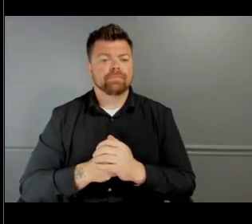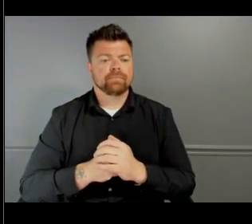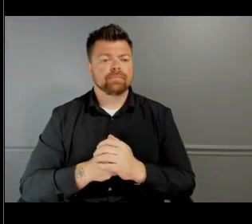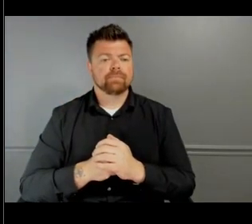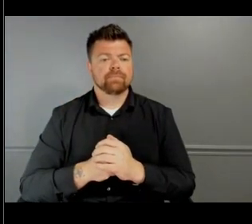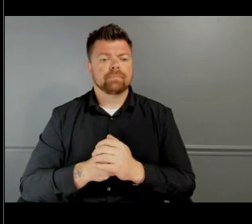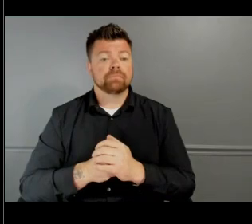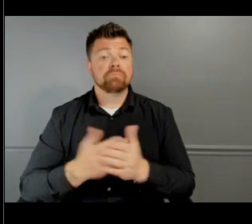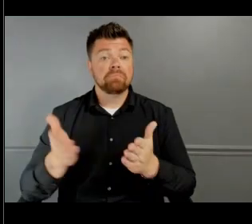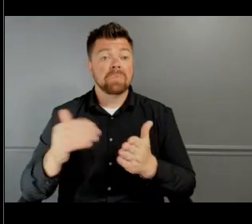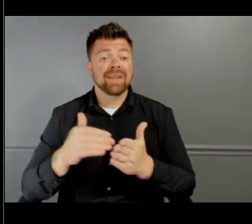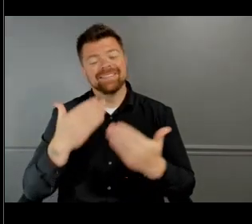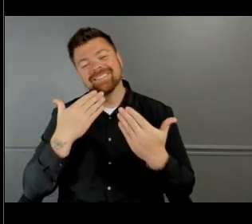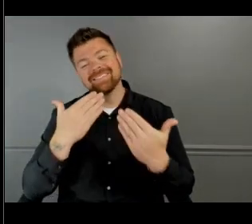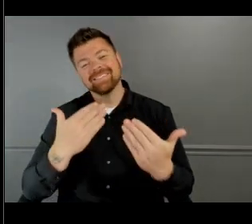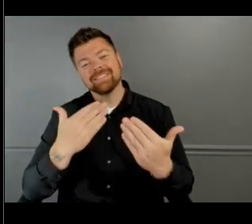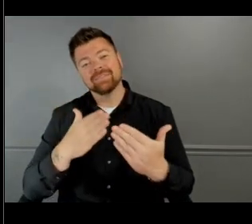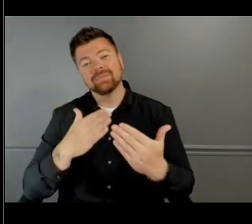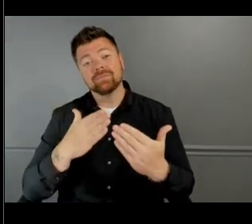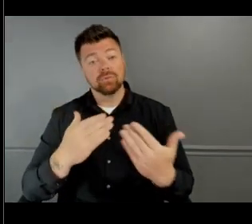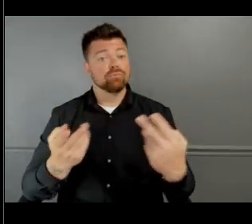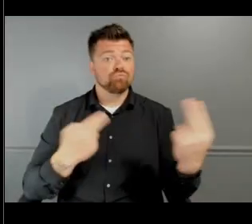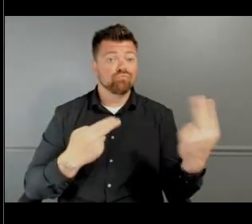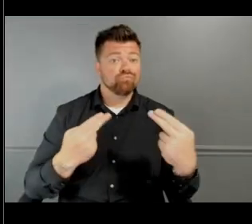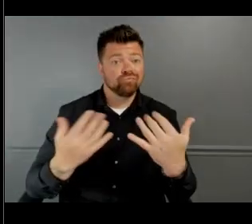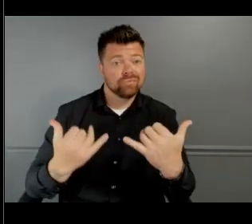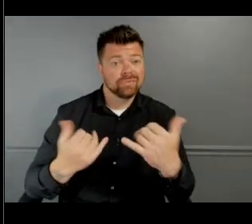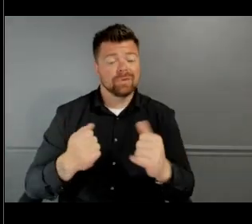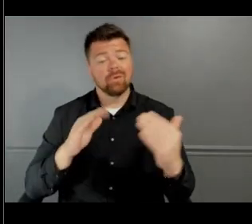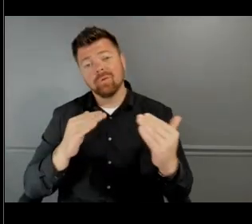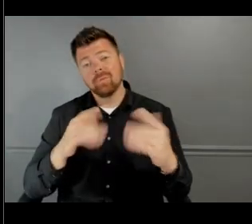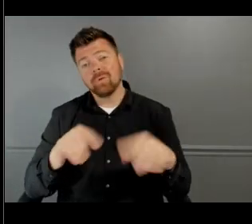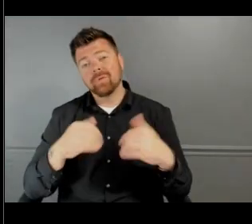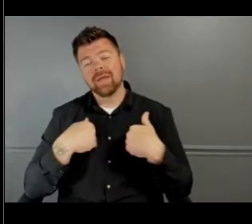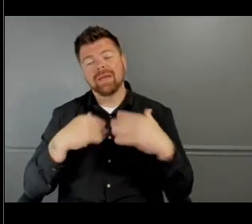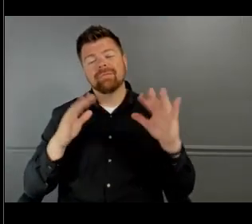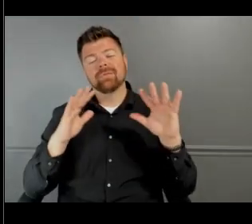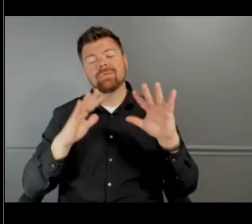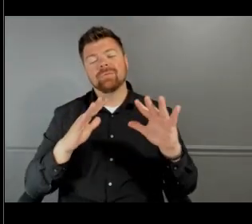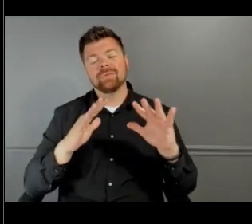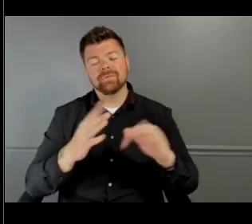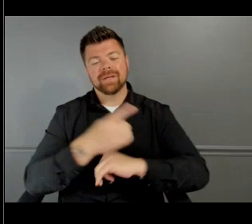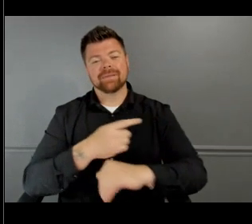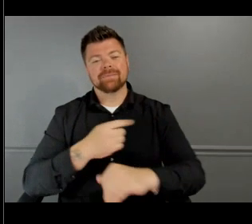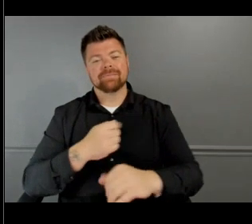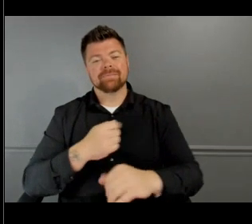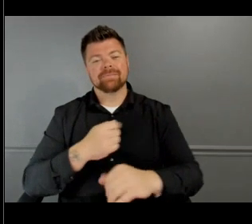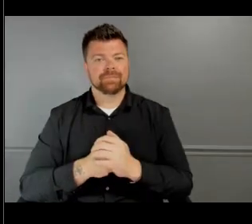And again, we thank you for your attendance, and we hope you have a fantastic day.